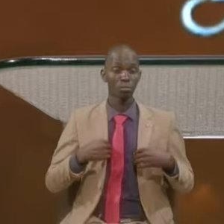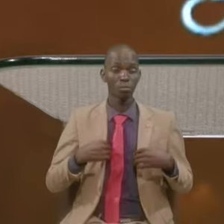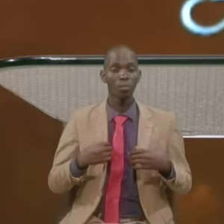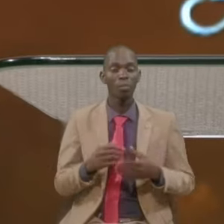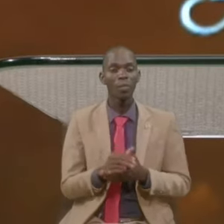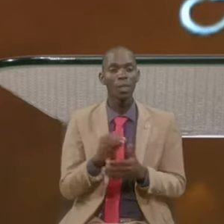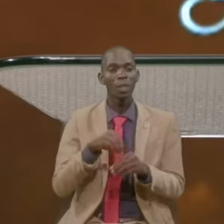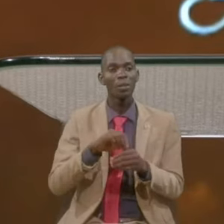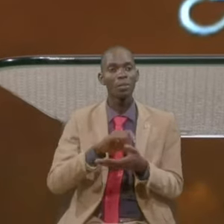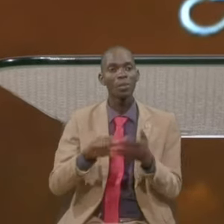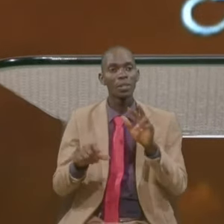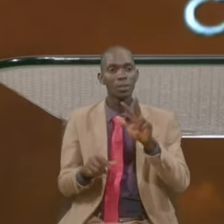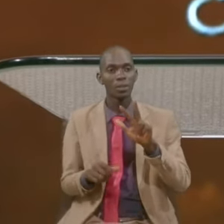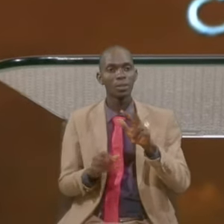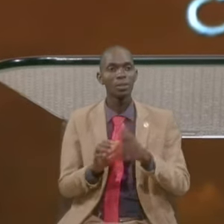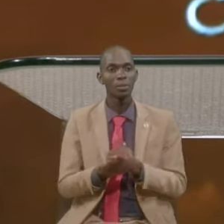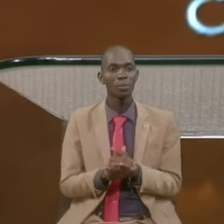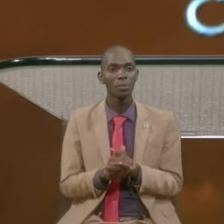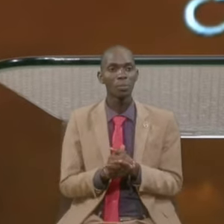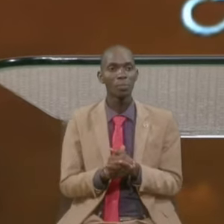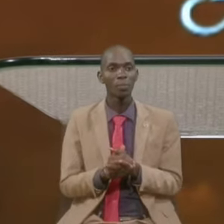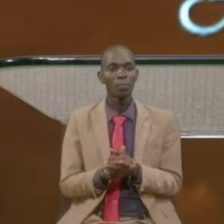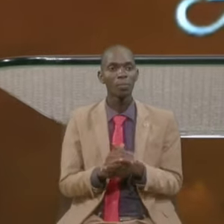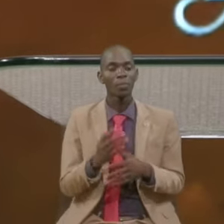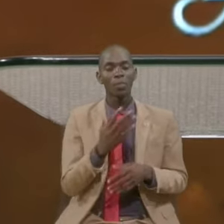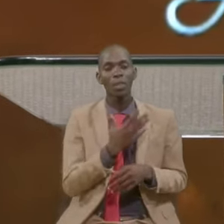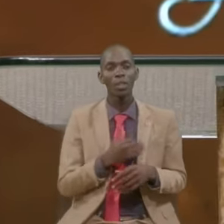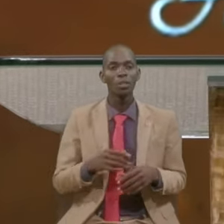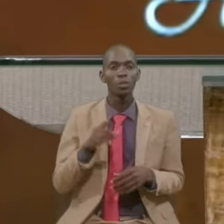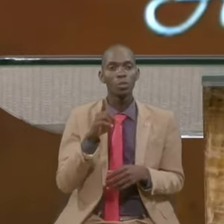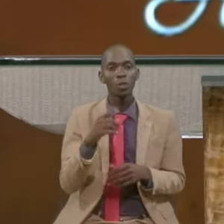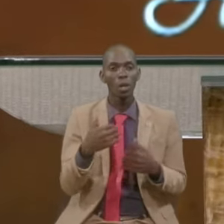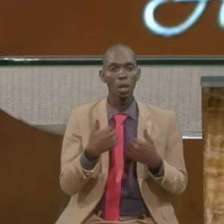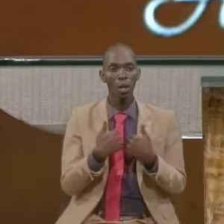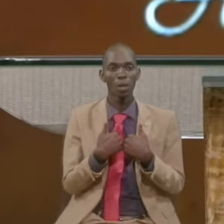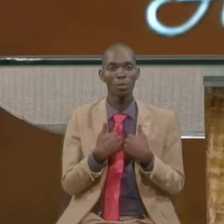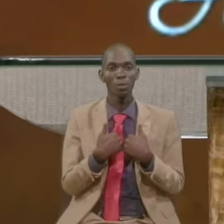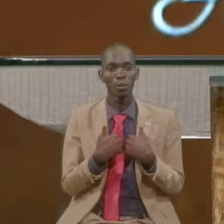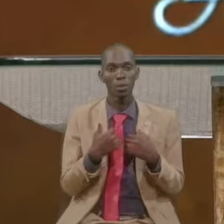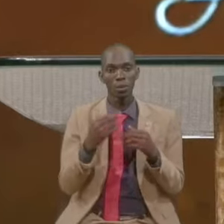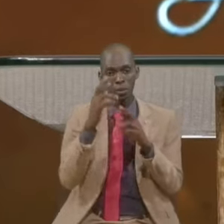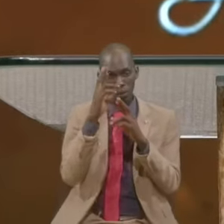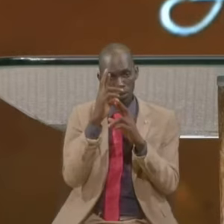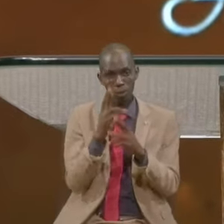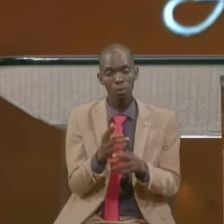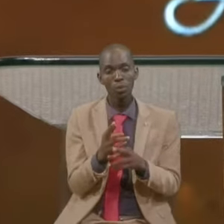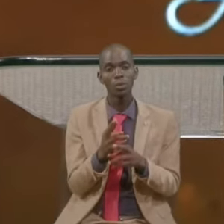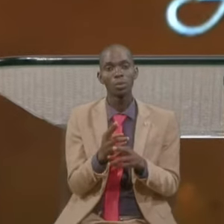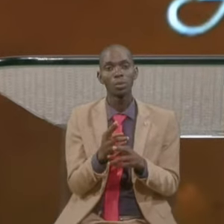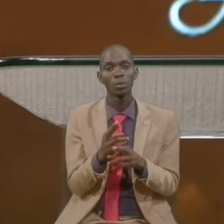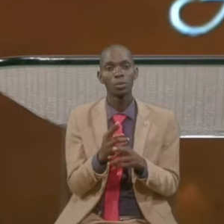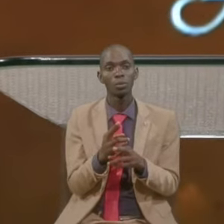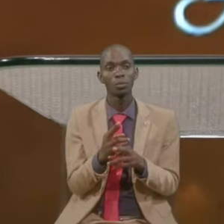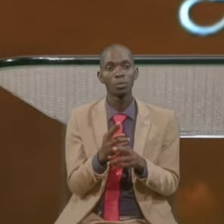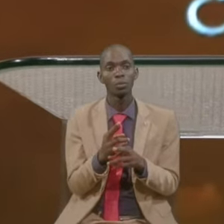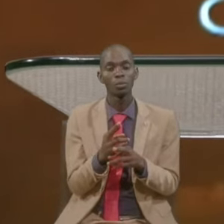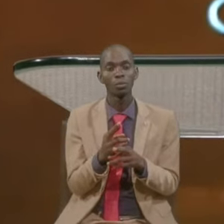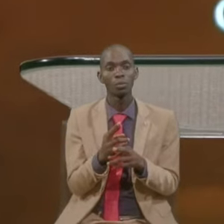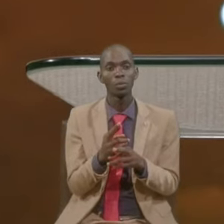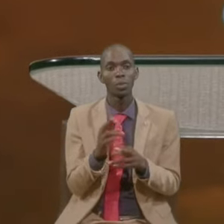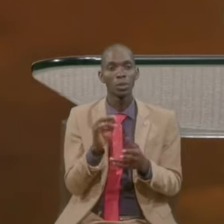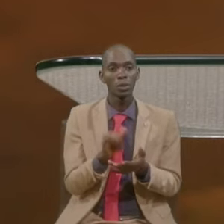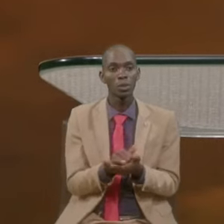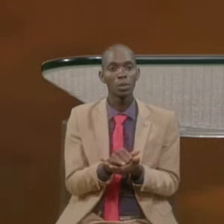3, it says, and ye have respect to him that